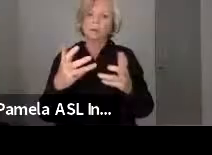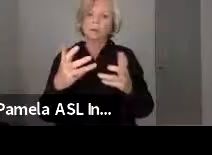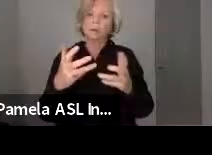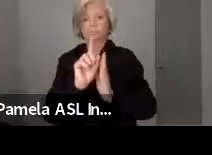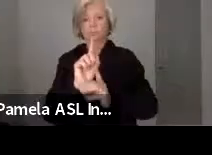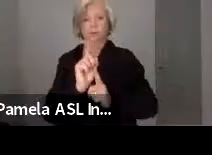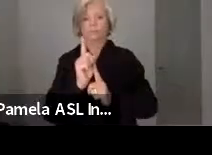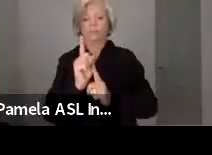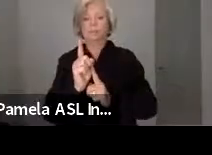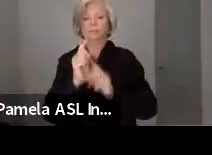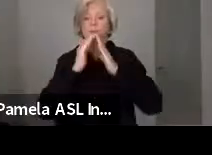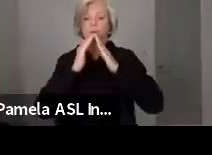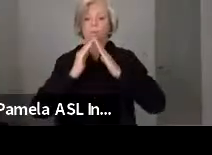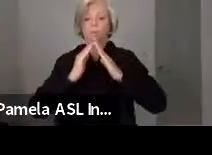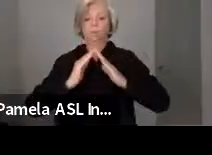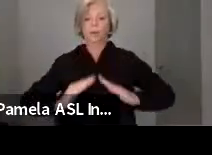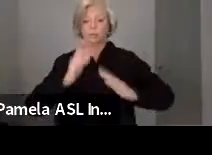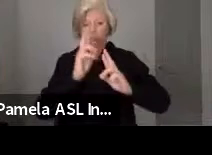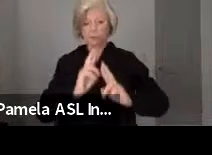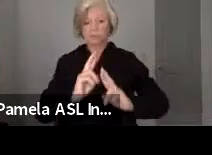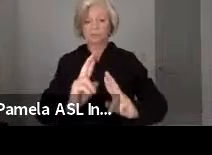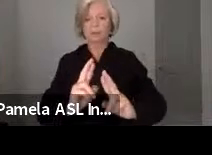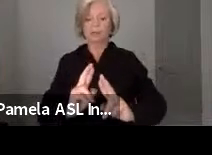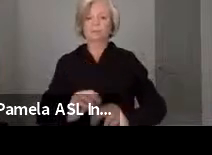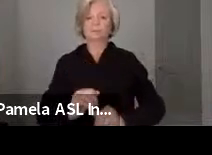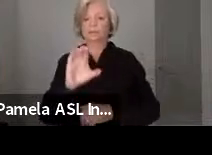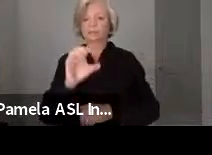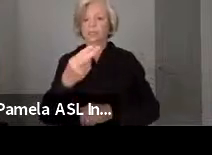friend and colleague, Wilma Chan.